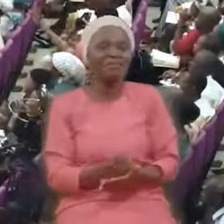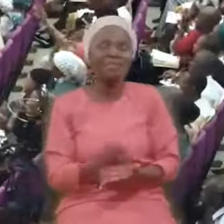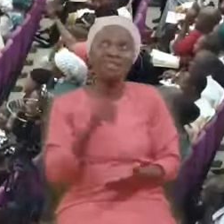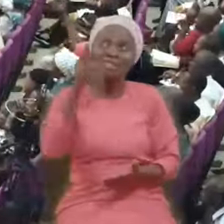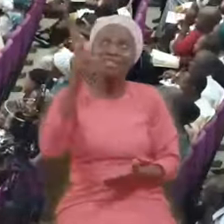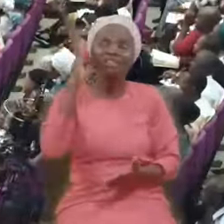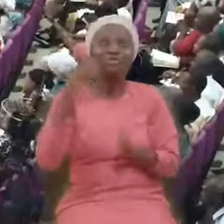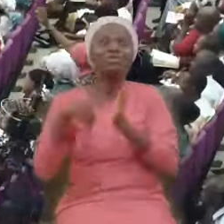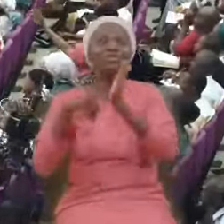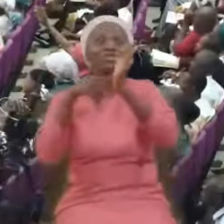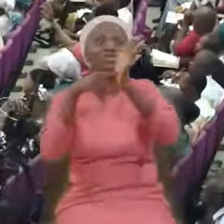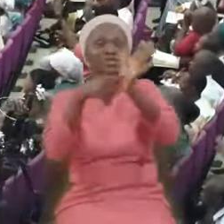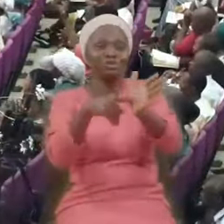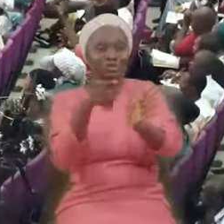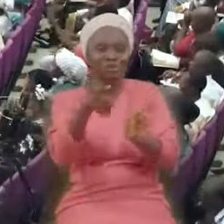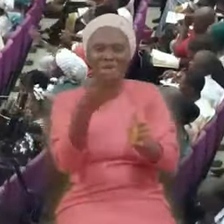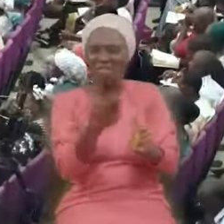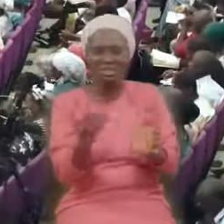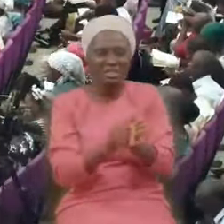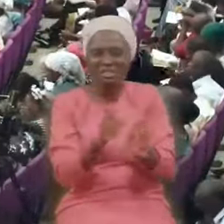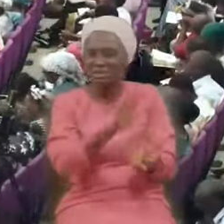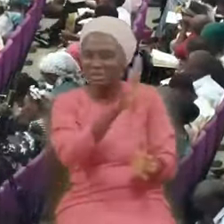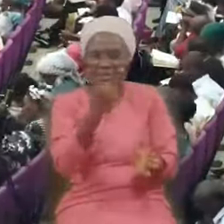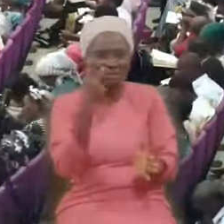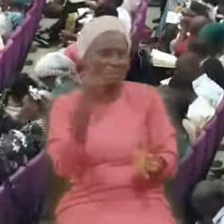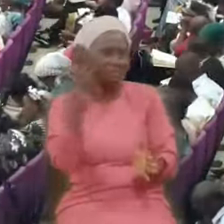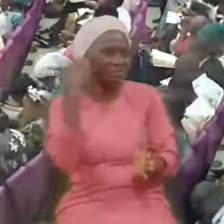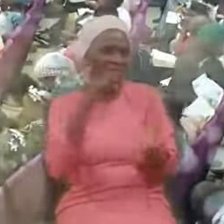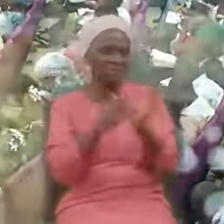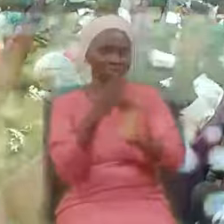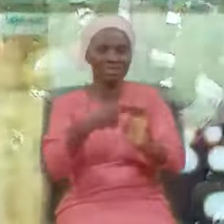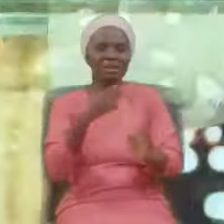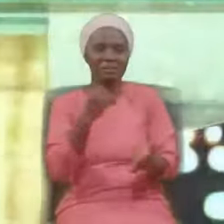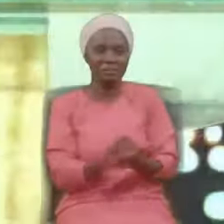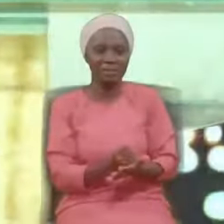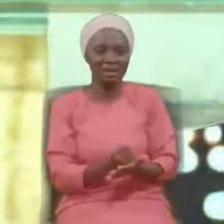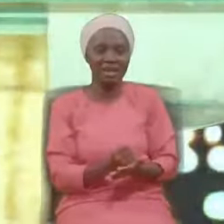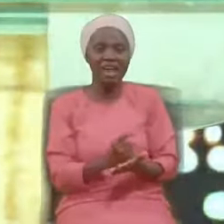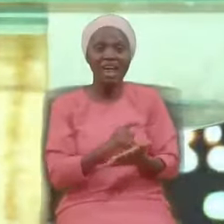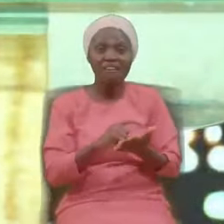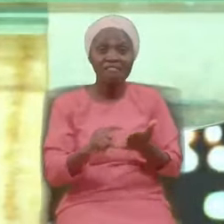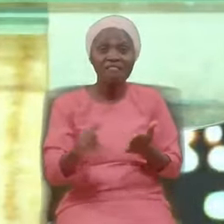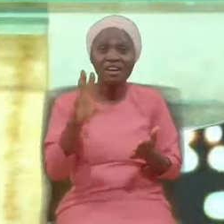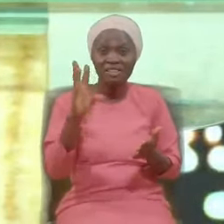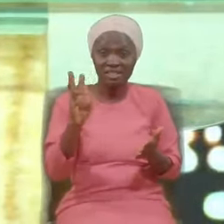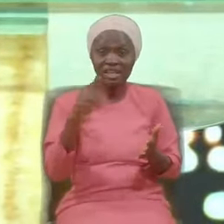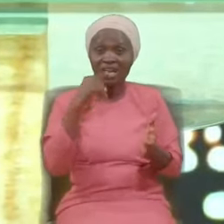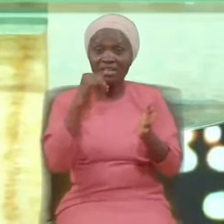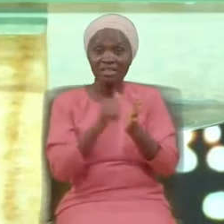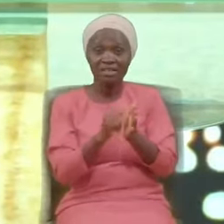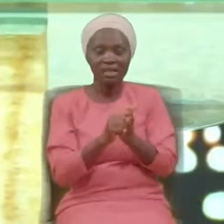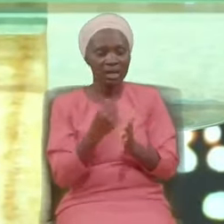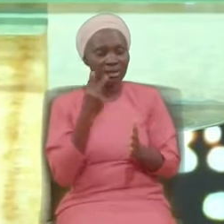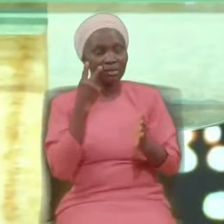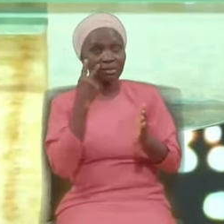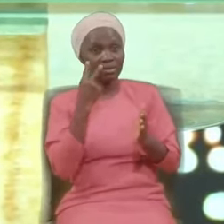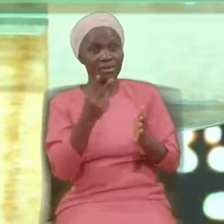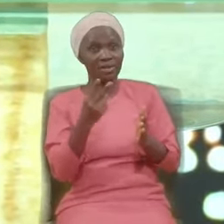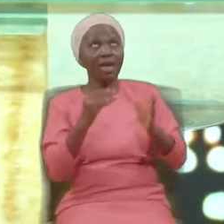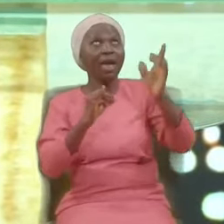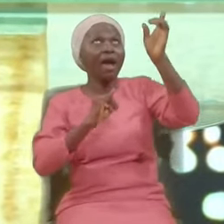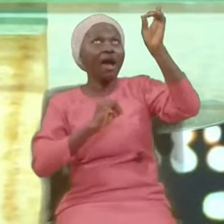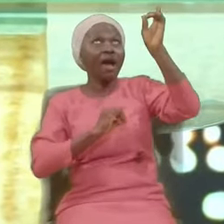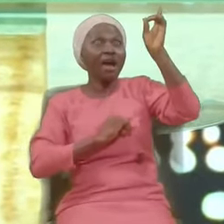you things you have never known. Look at verse 6. Look at verse 6. Behold, I will bring it health and